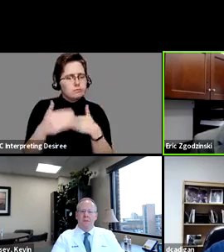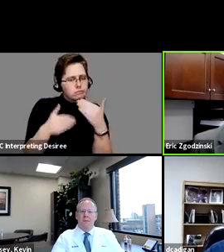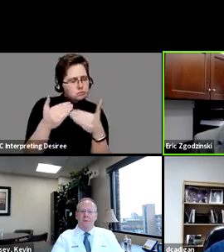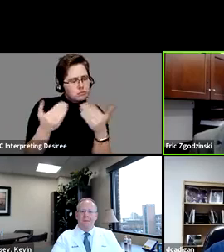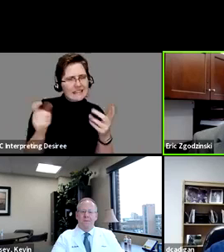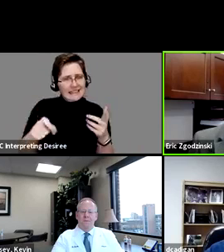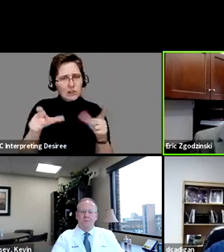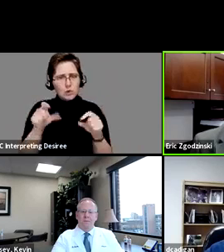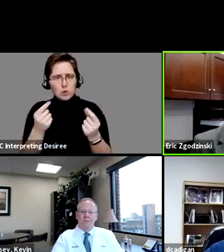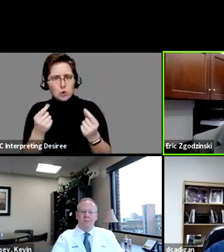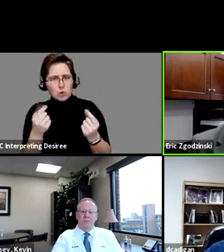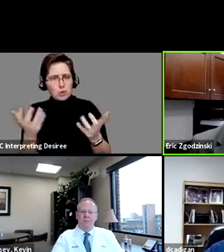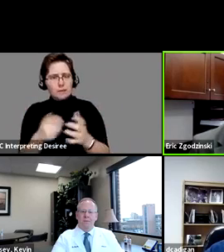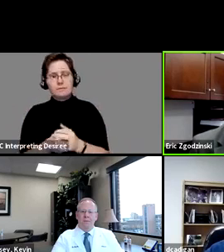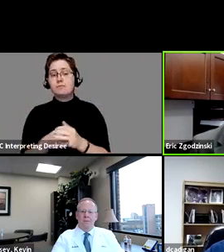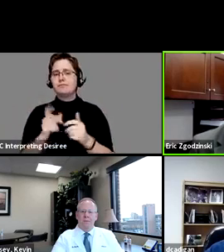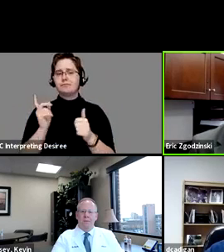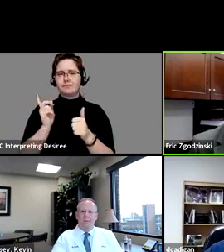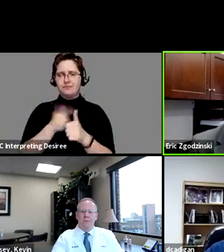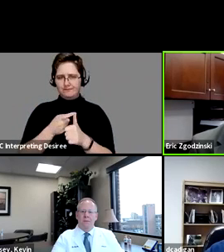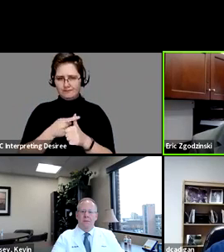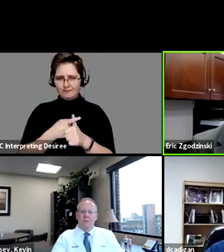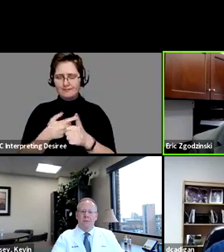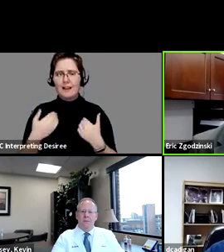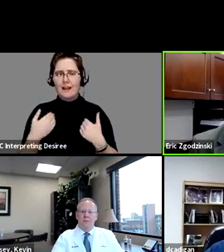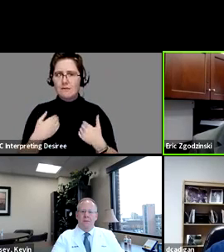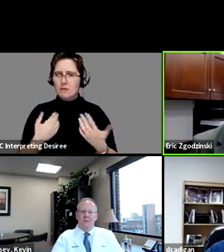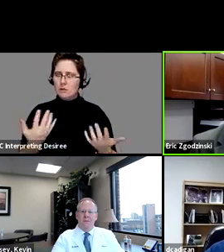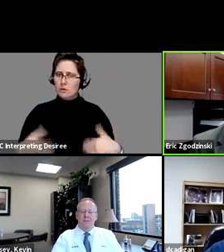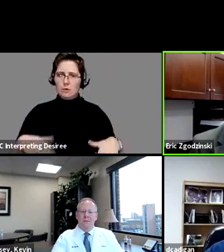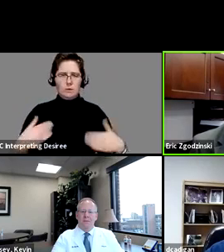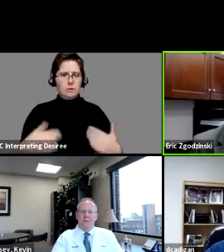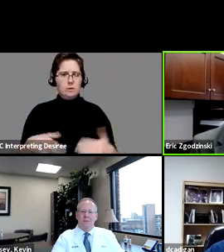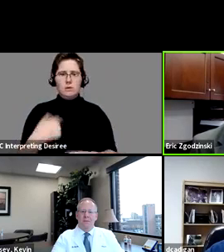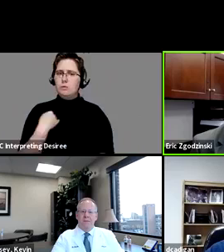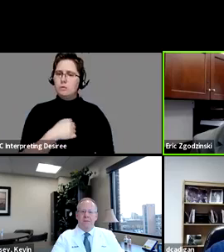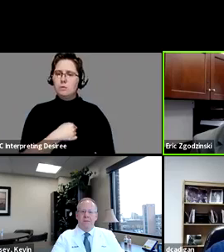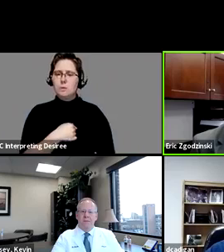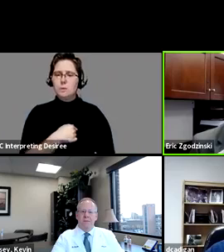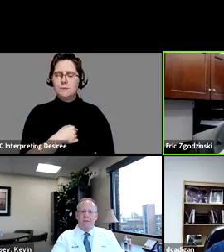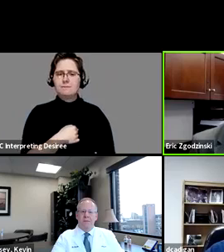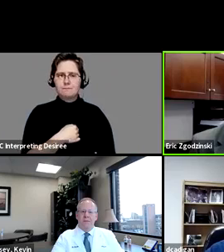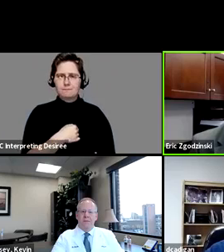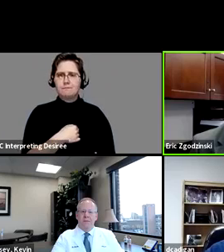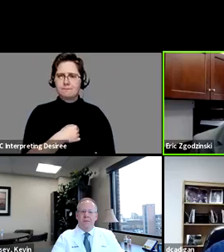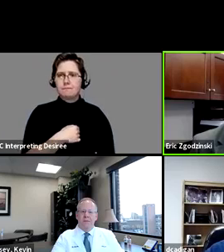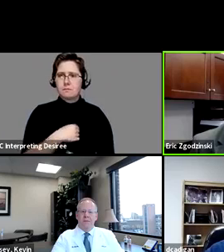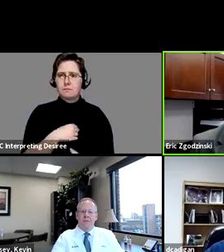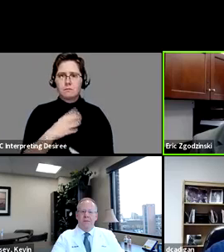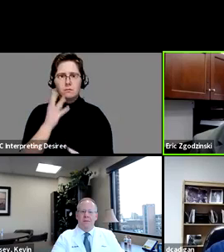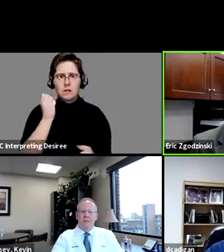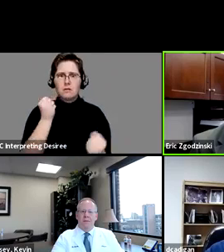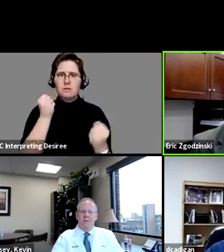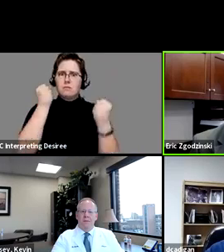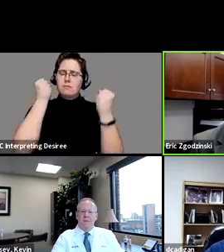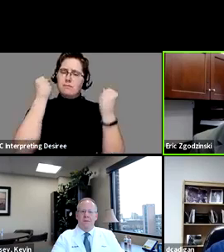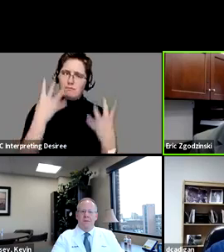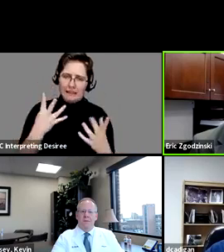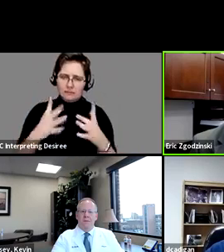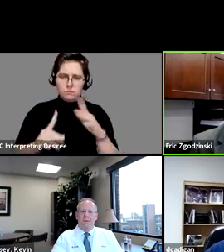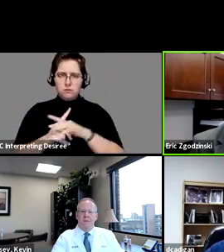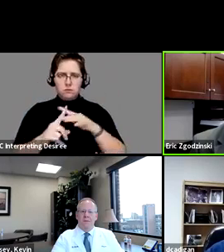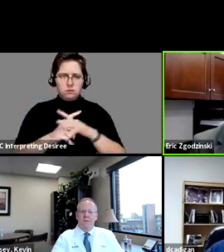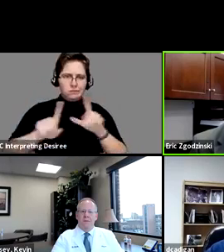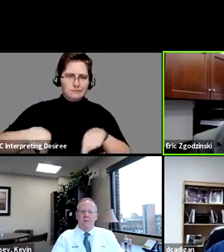do. First off, we have really been dealing with an immense amount of COVID issues over